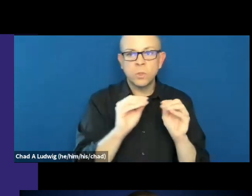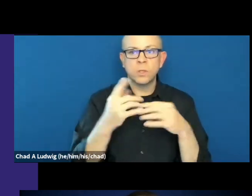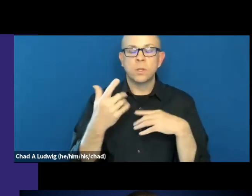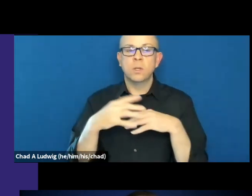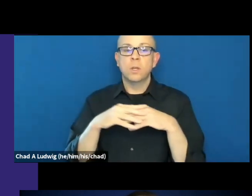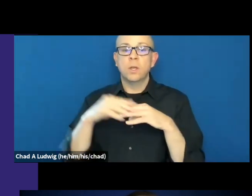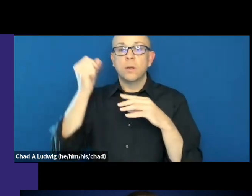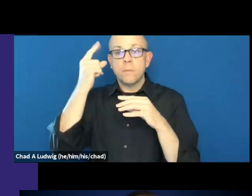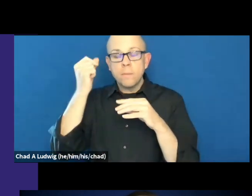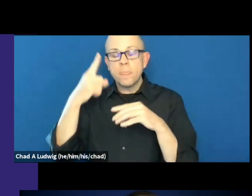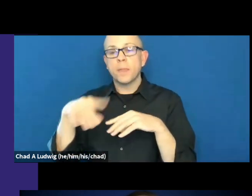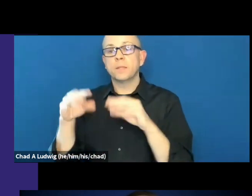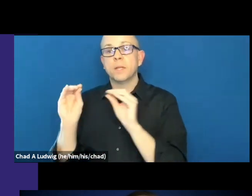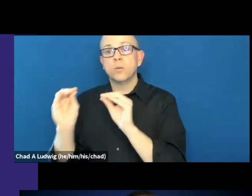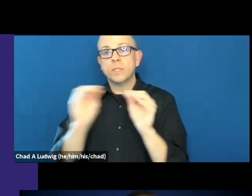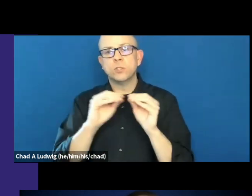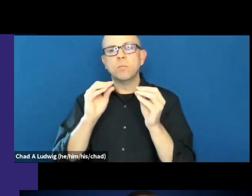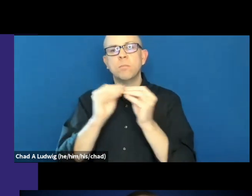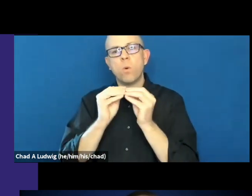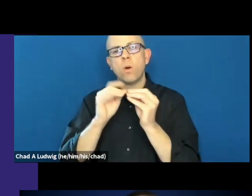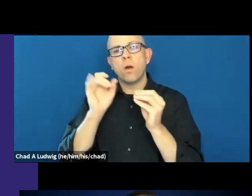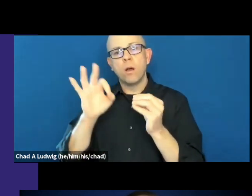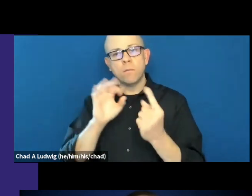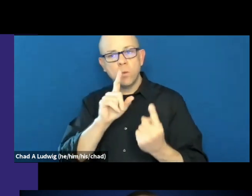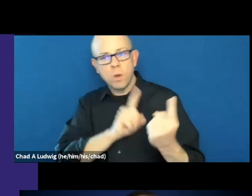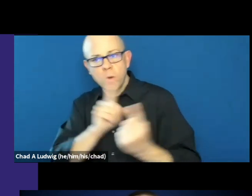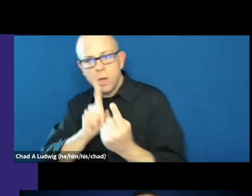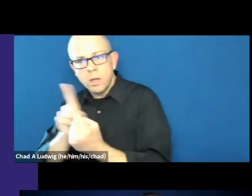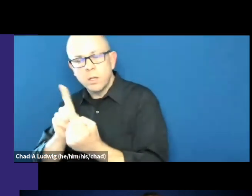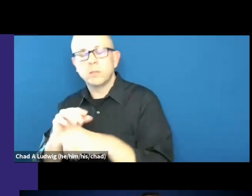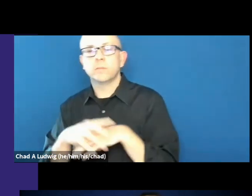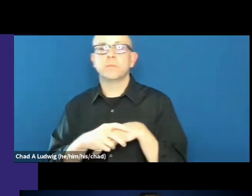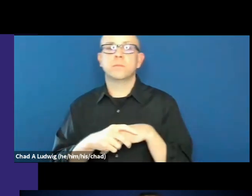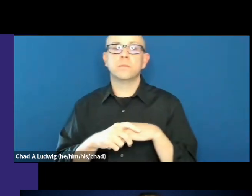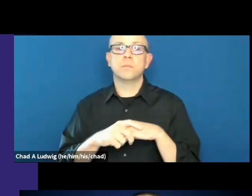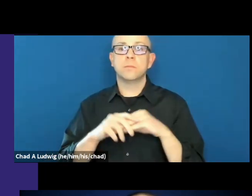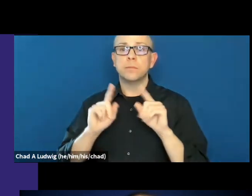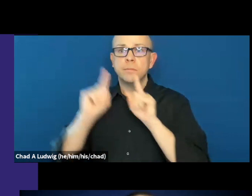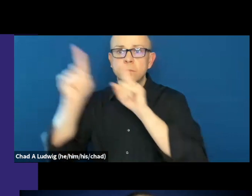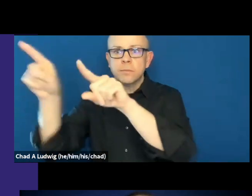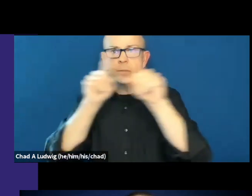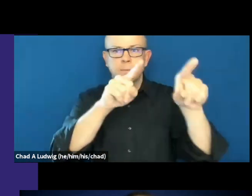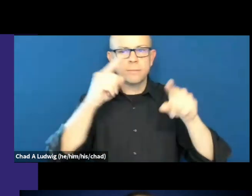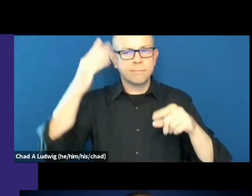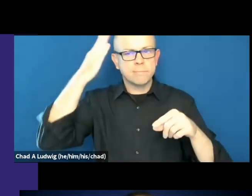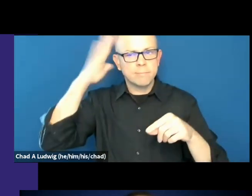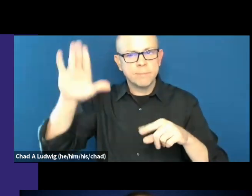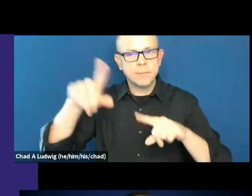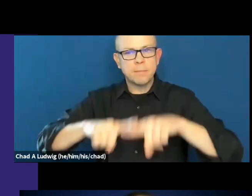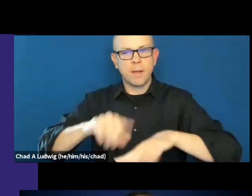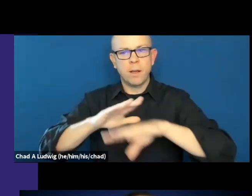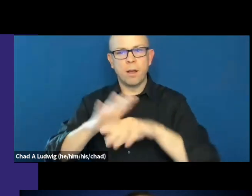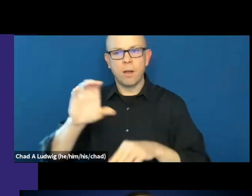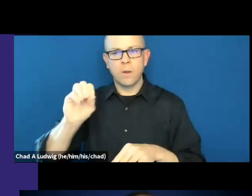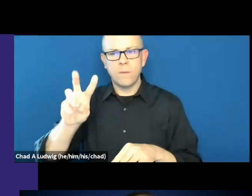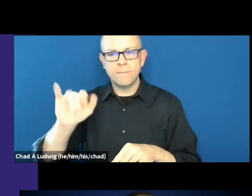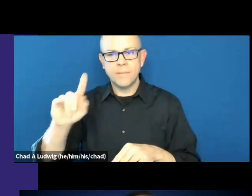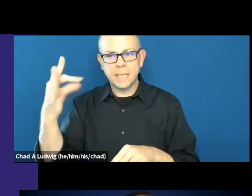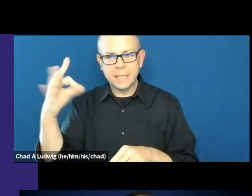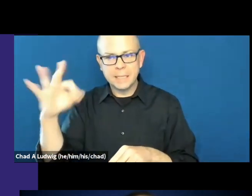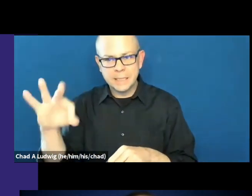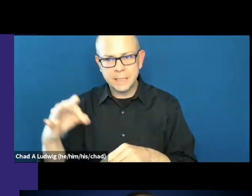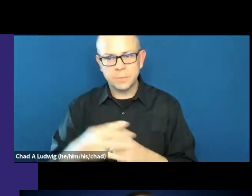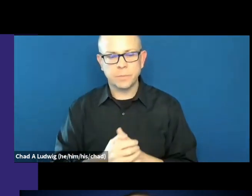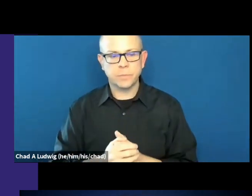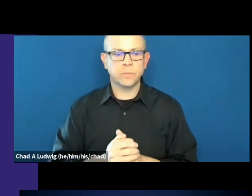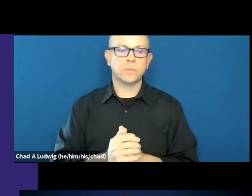some outreach and training to various organizations, more of on a one-on-one basis. And I